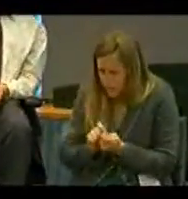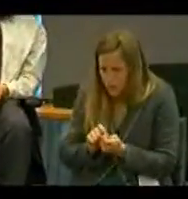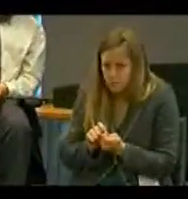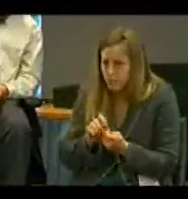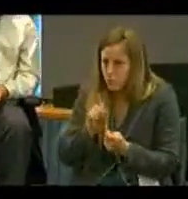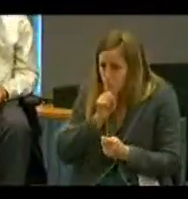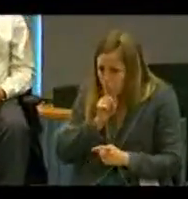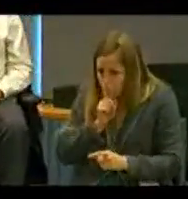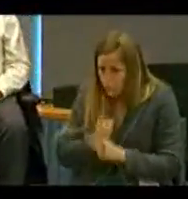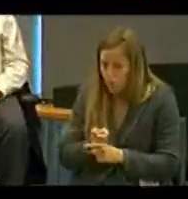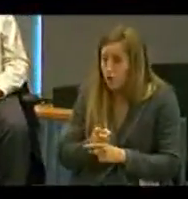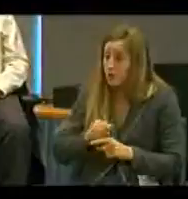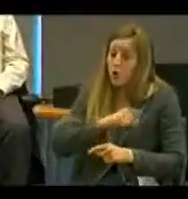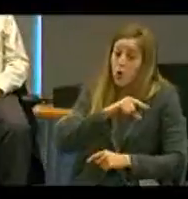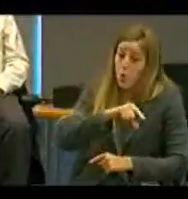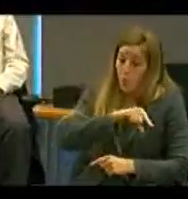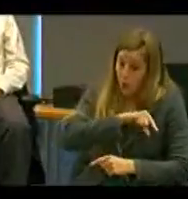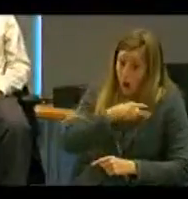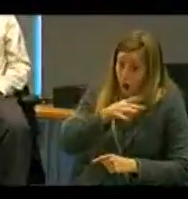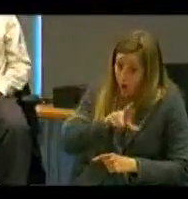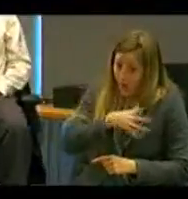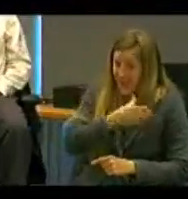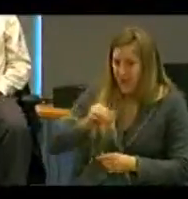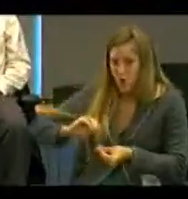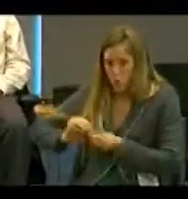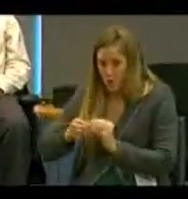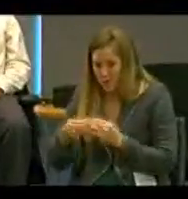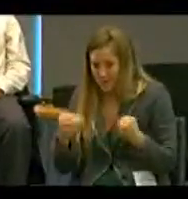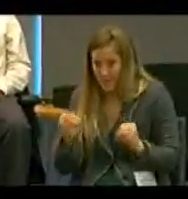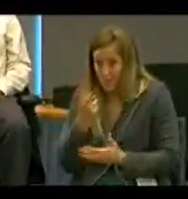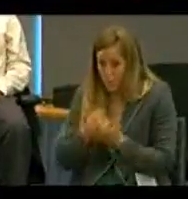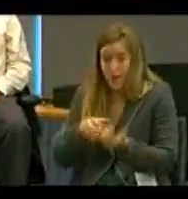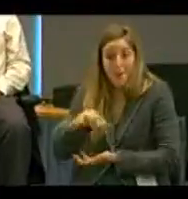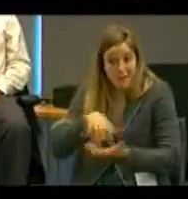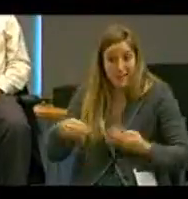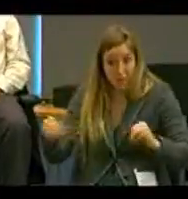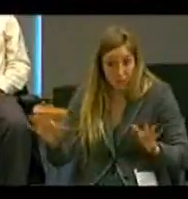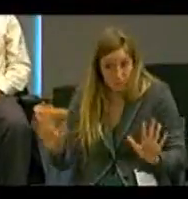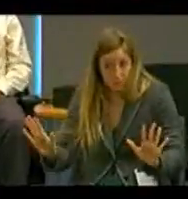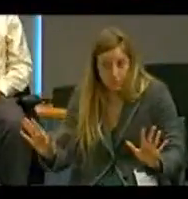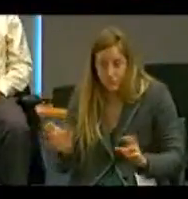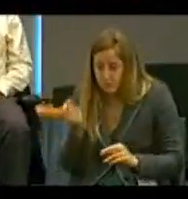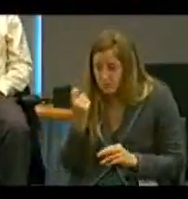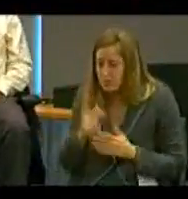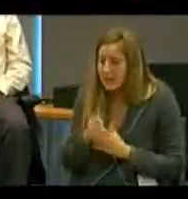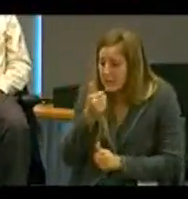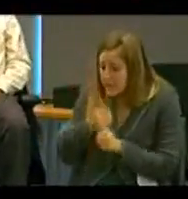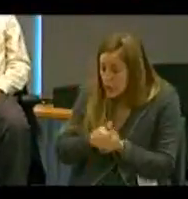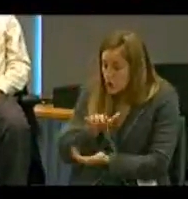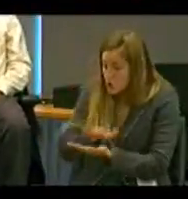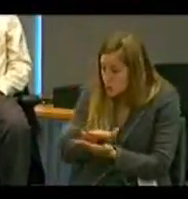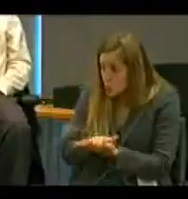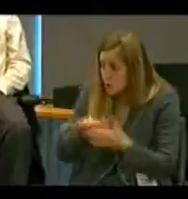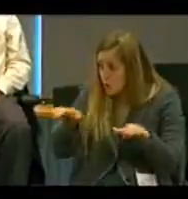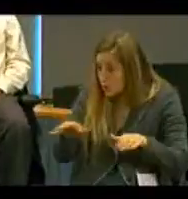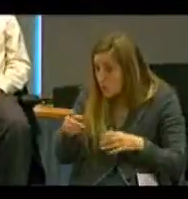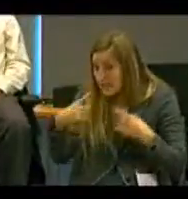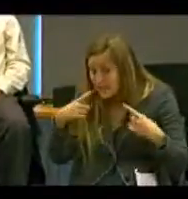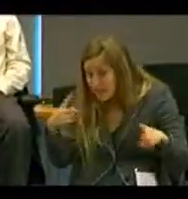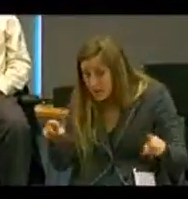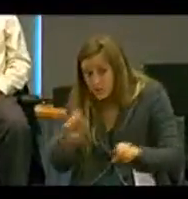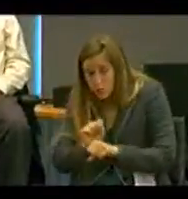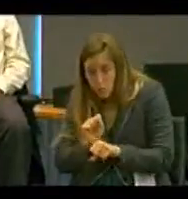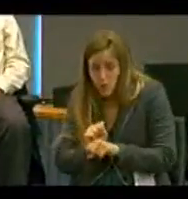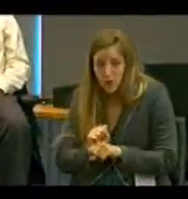methods, qualitative as well as quantitative. And every single school and district that is doing effective work, where there is